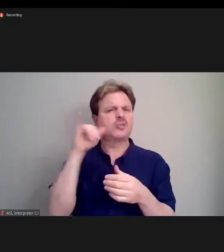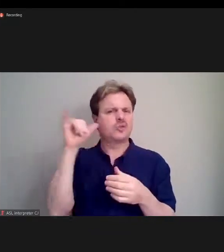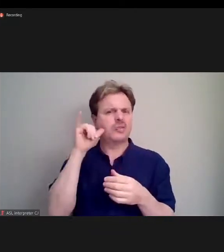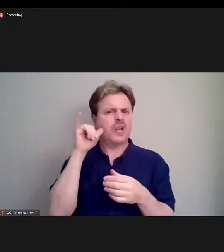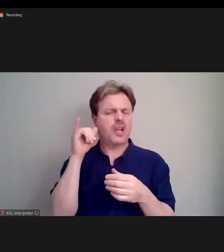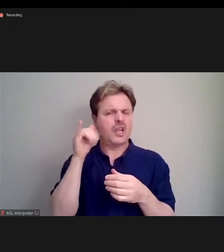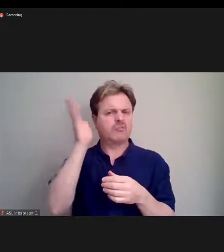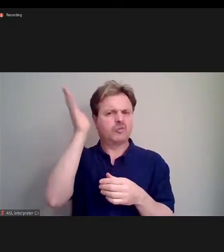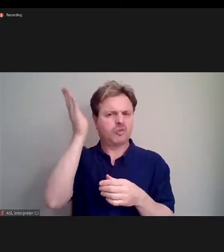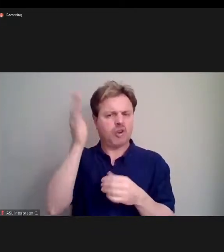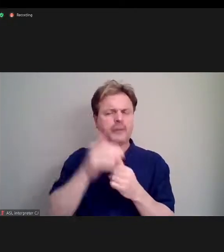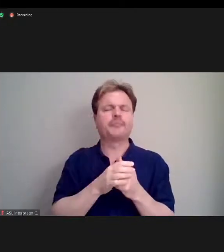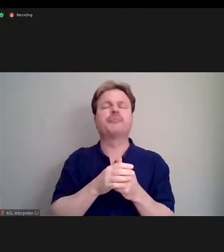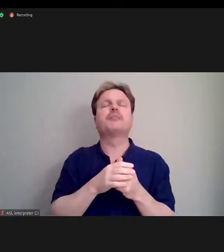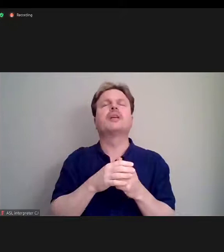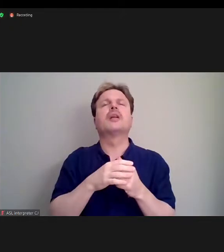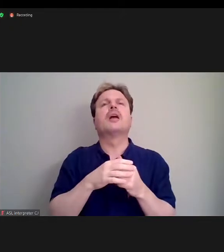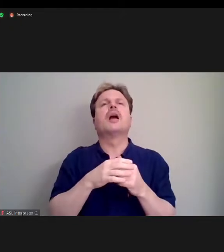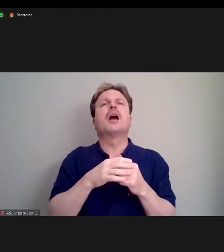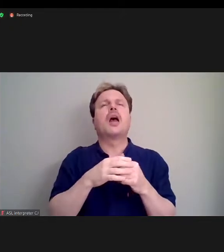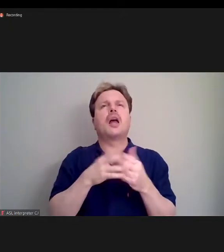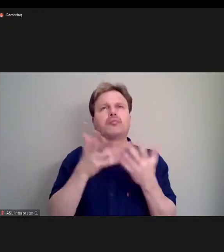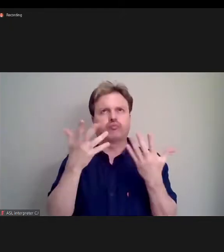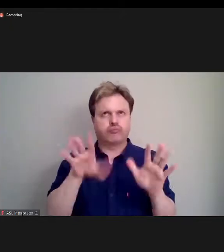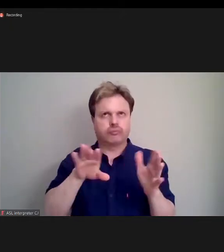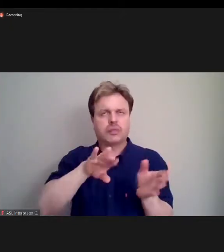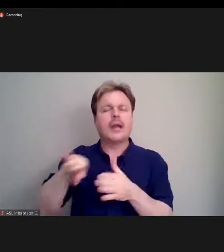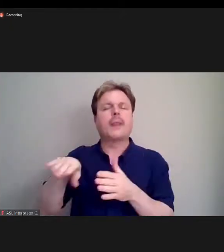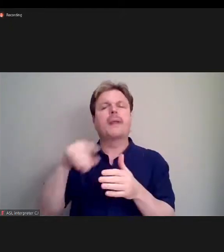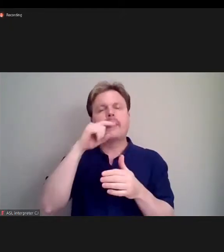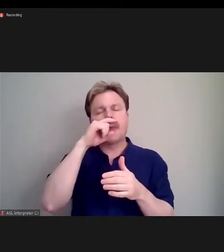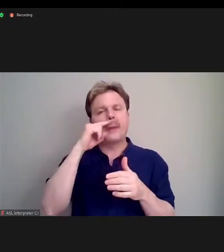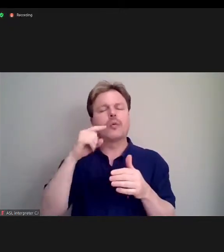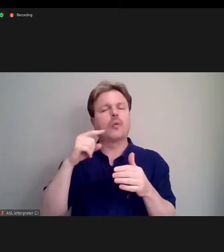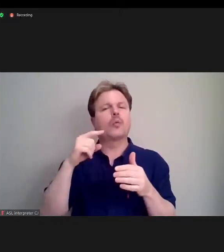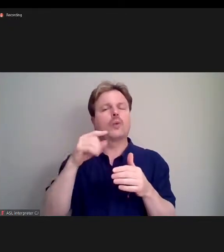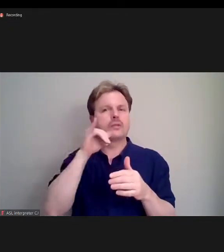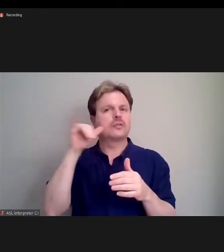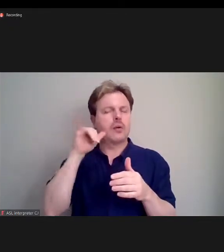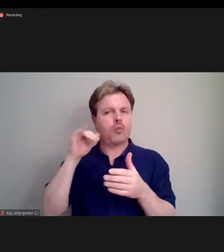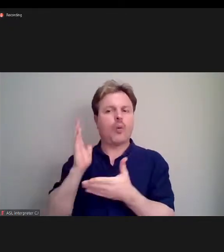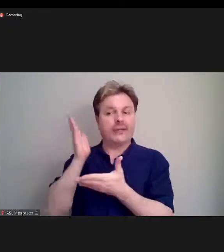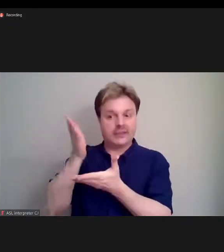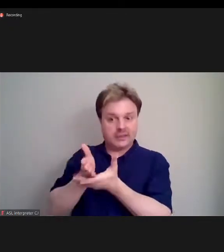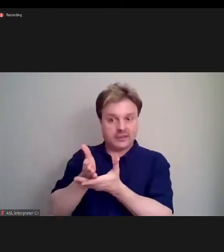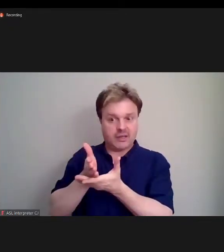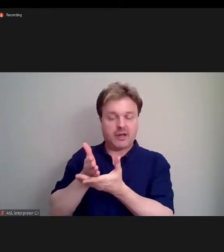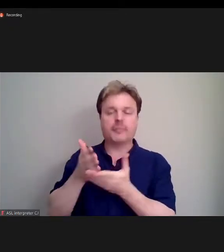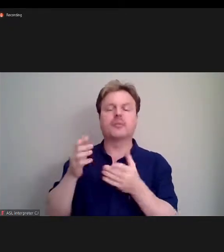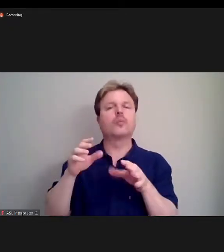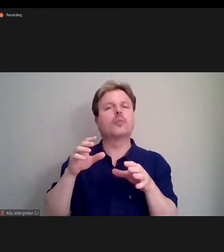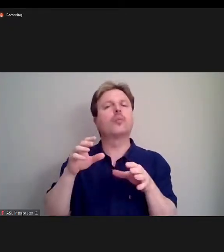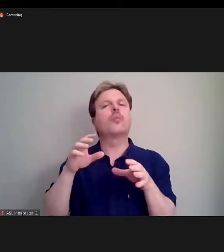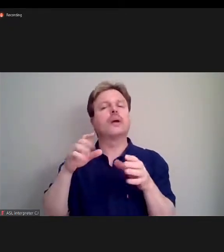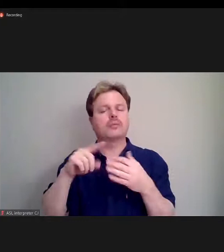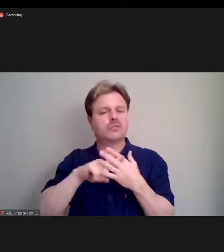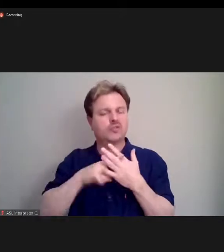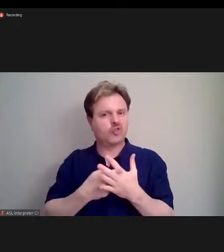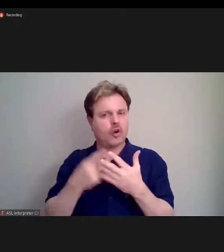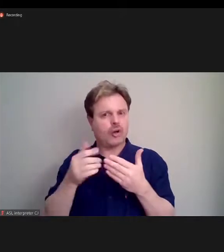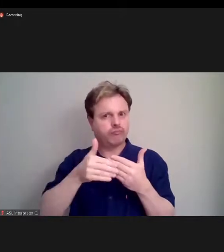yesterday, and then picking up from where we left off yesterday in terms of talking